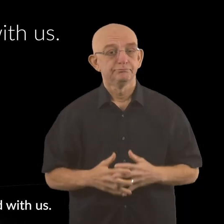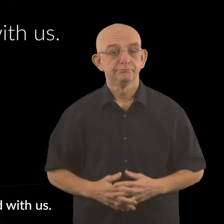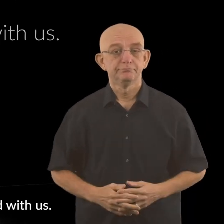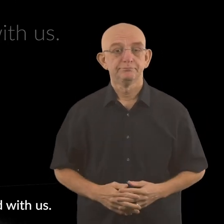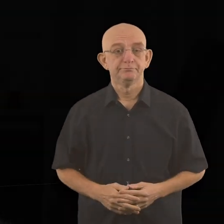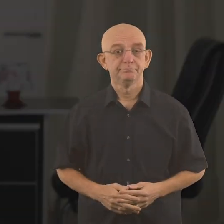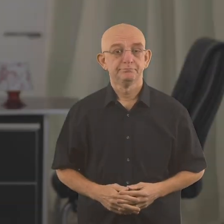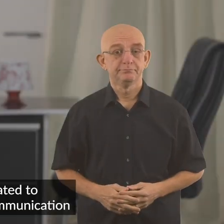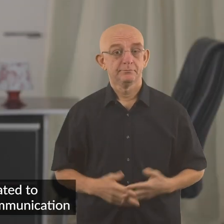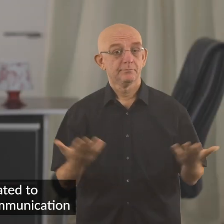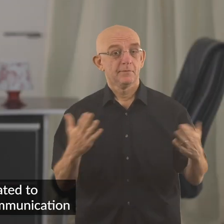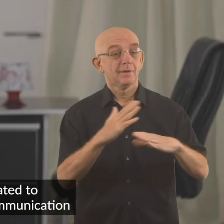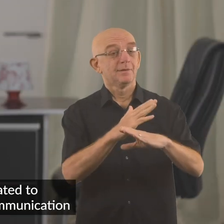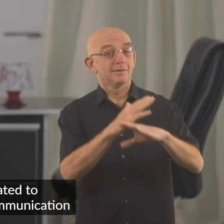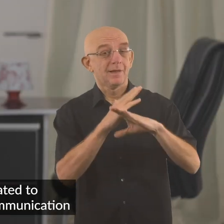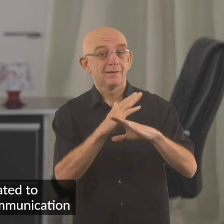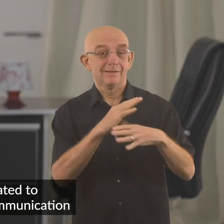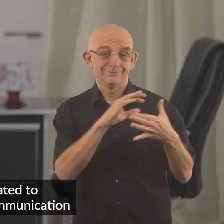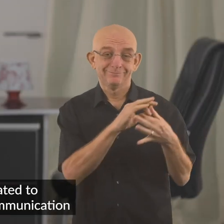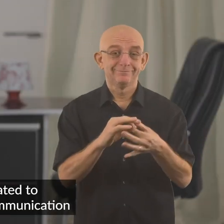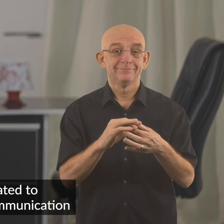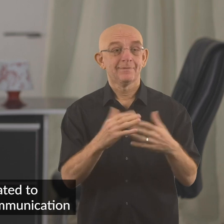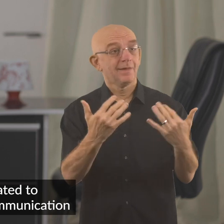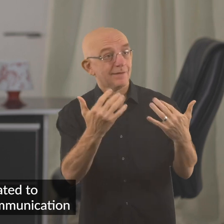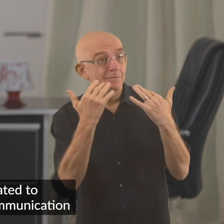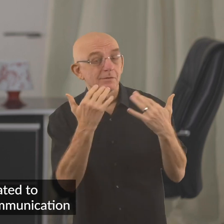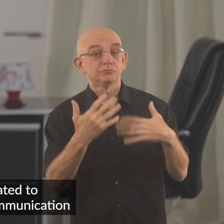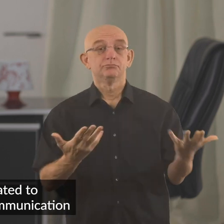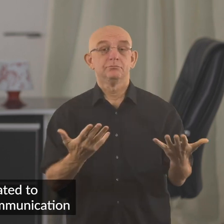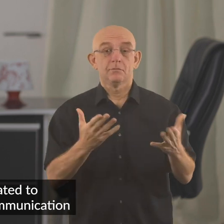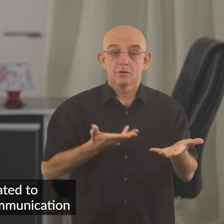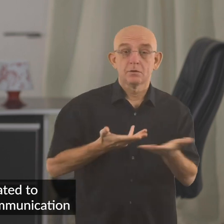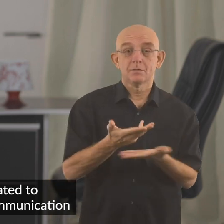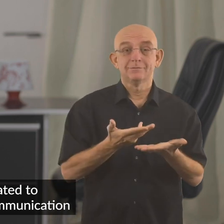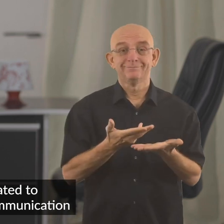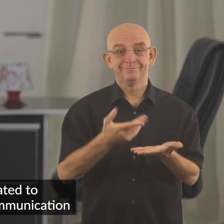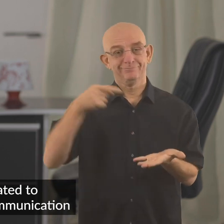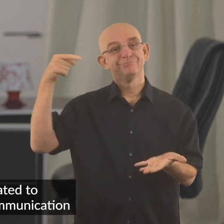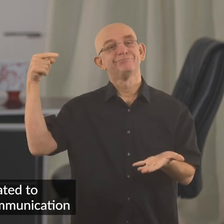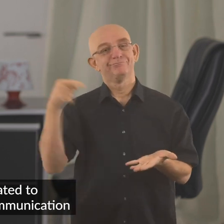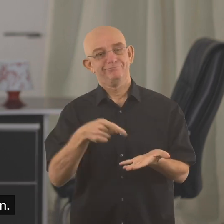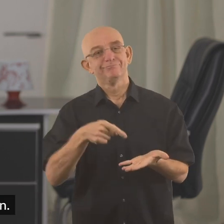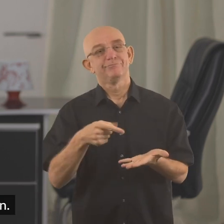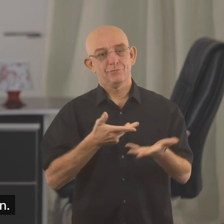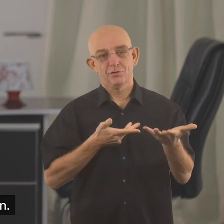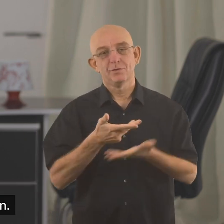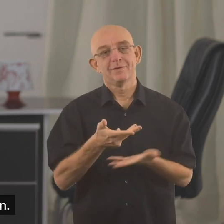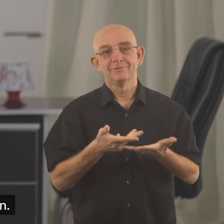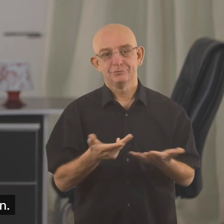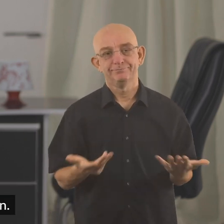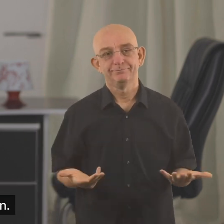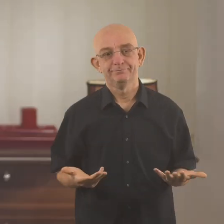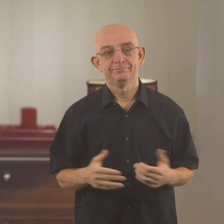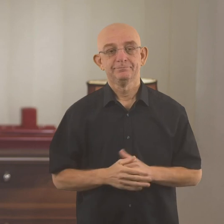us. The main barriers related to health information and communication is